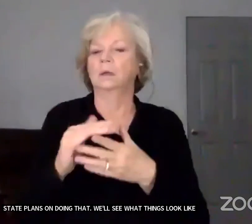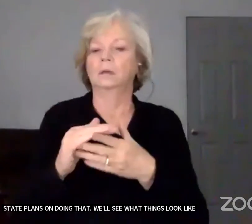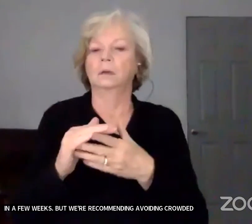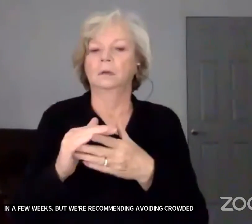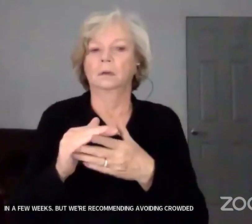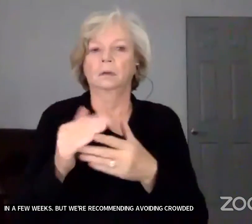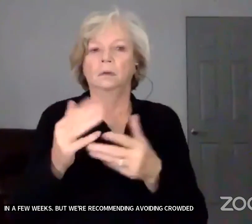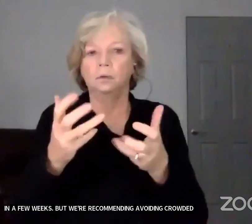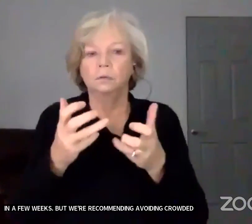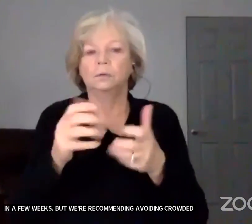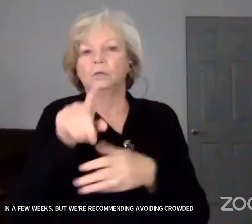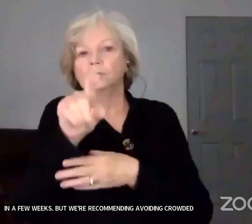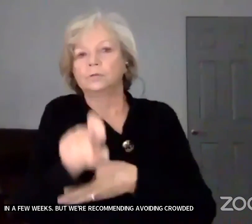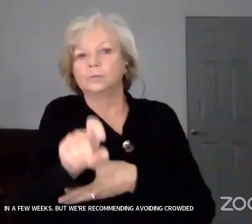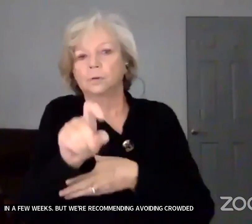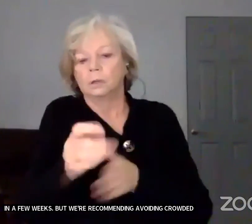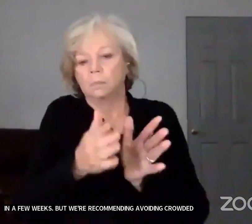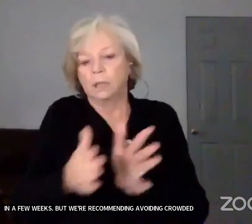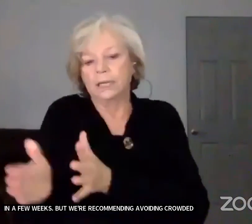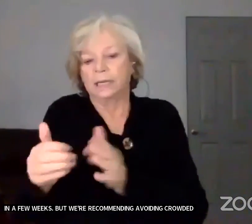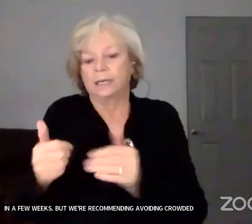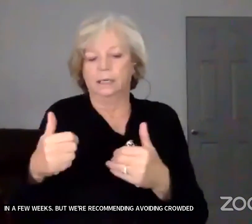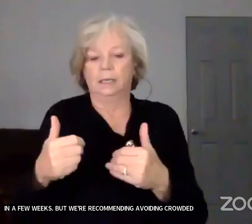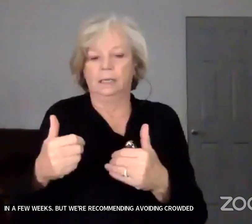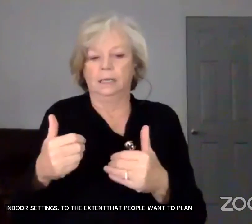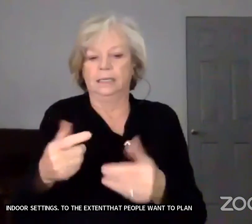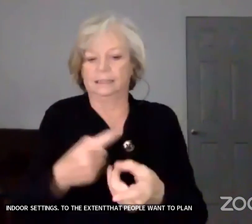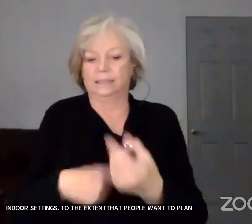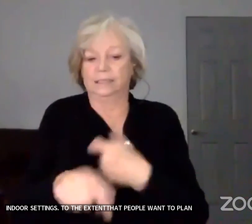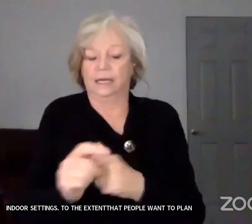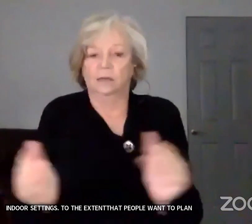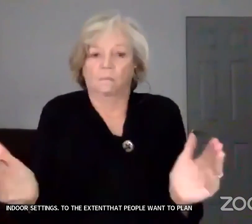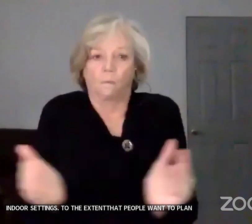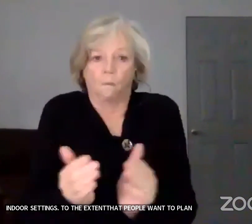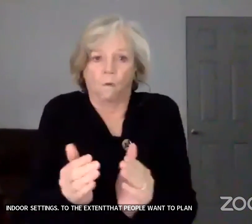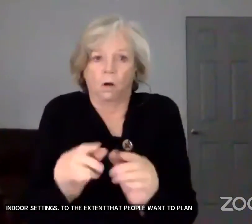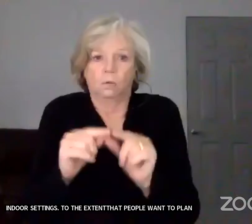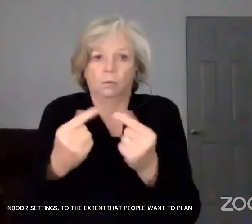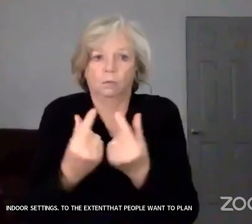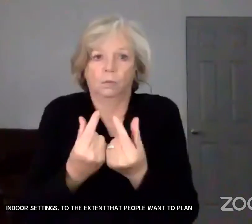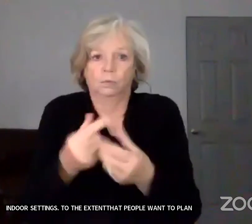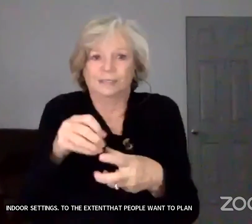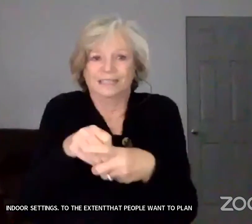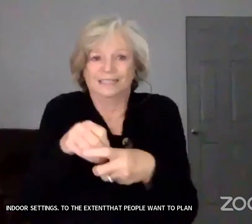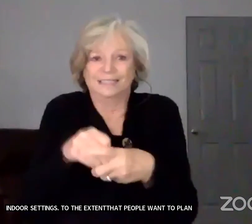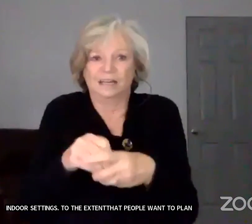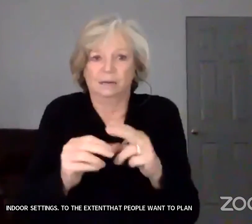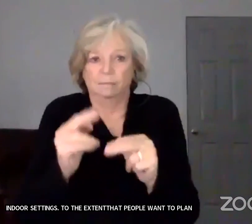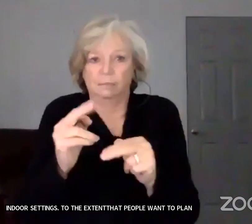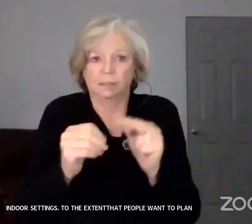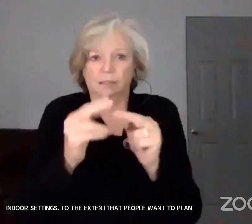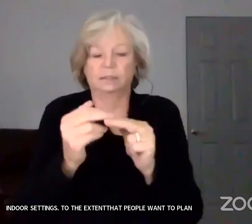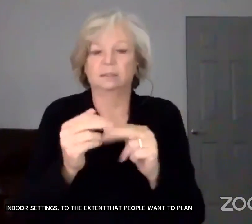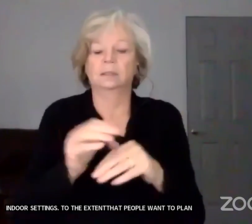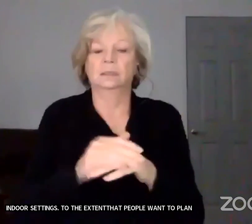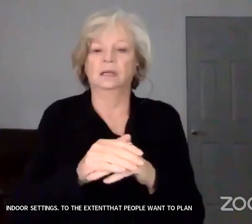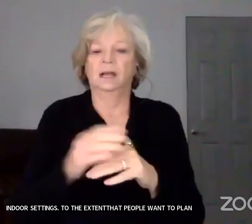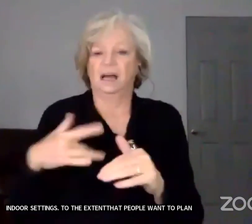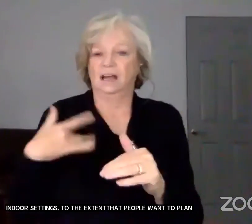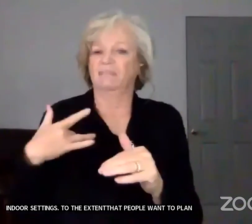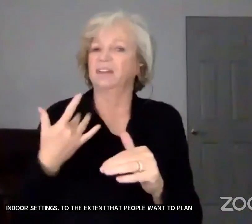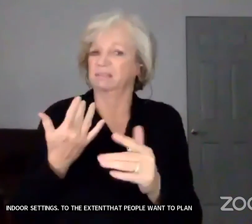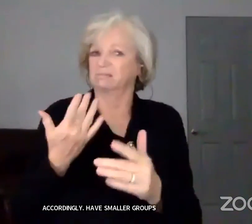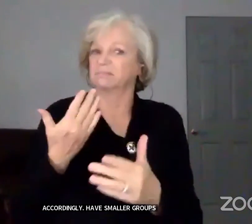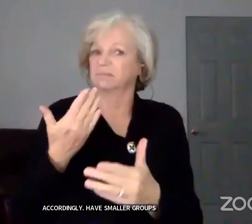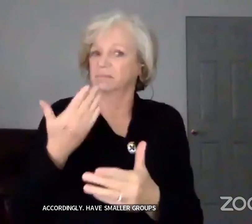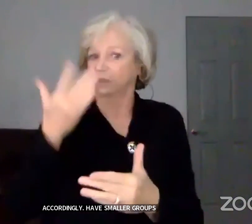plan accordingly, have smaller groups indoors, I think that is a perfectly reasonable thing to do this winter, in